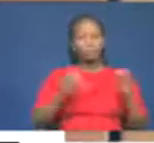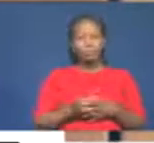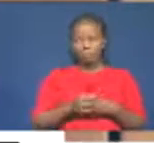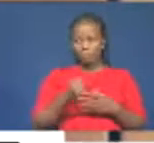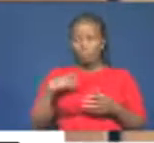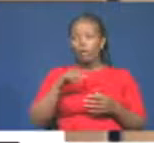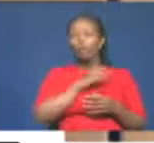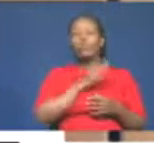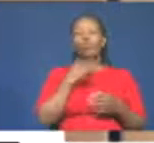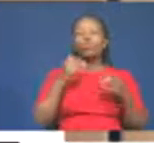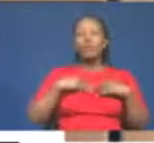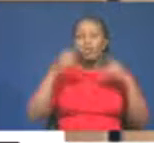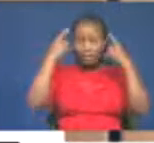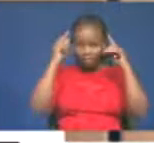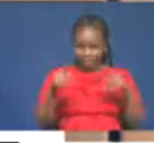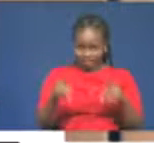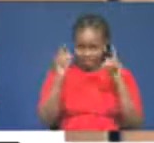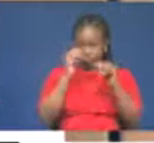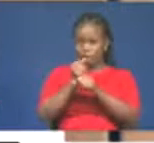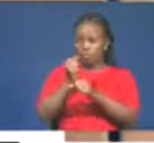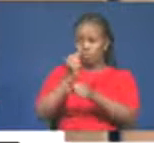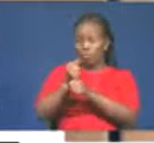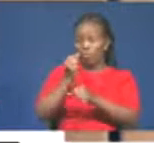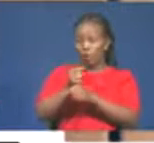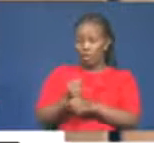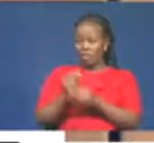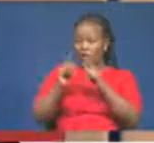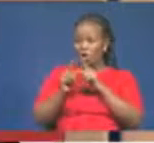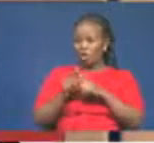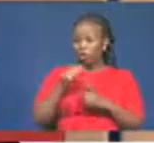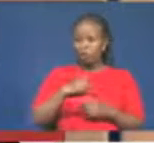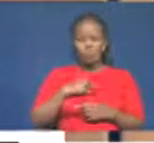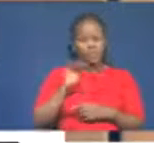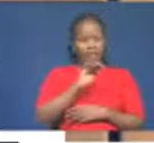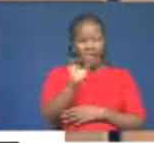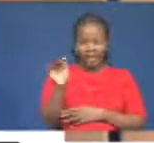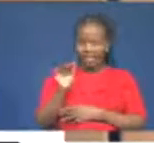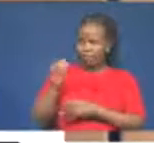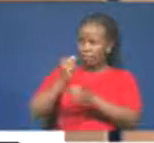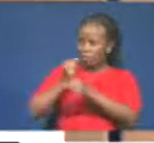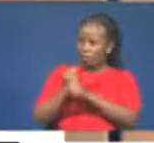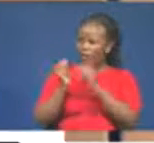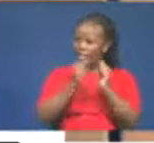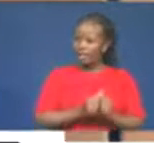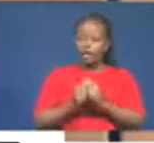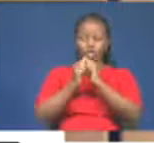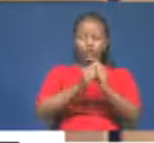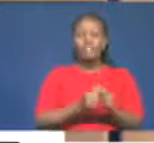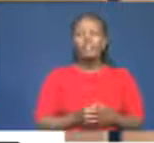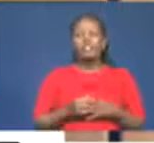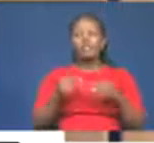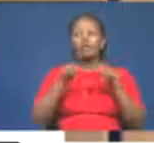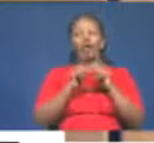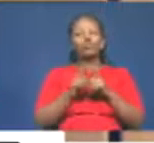critical. And I want to ask you, we work together. Soon we'll call you for a seminar to take you through